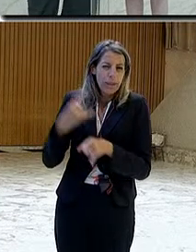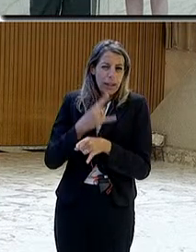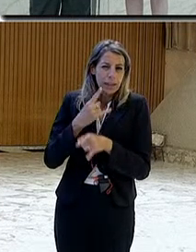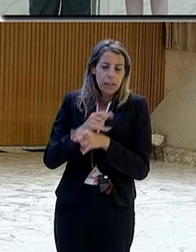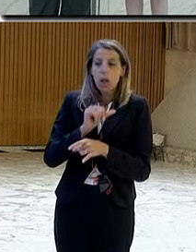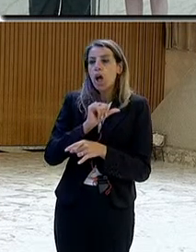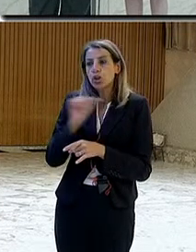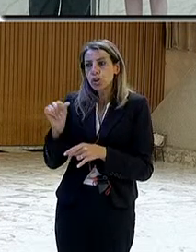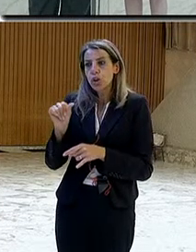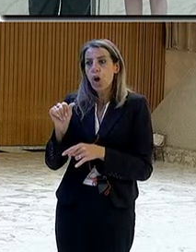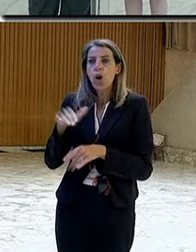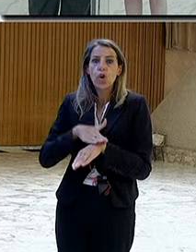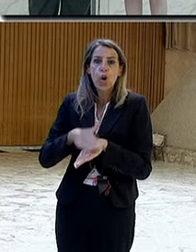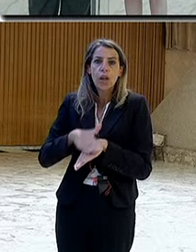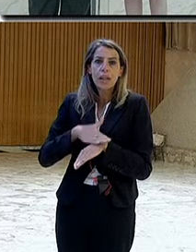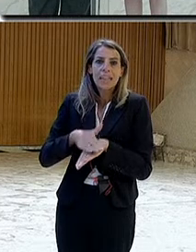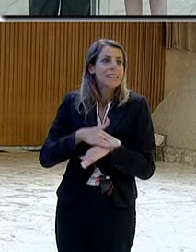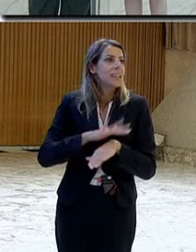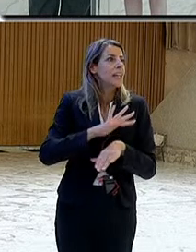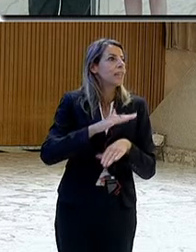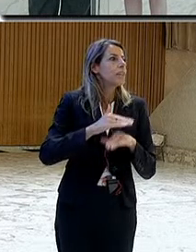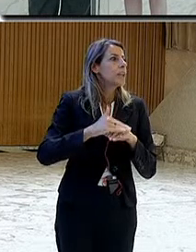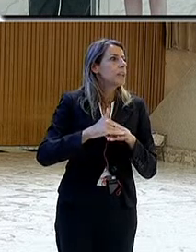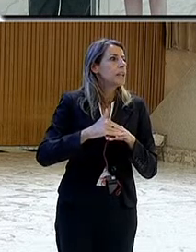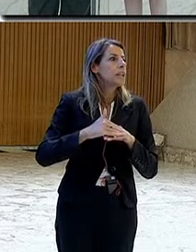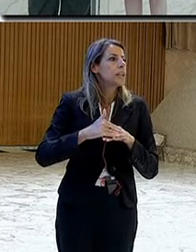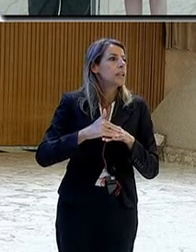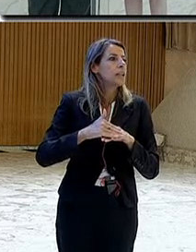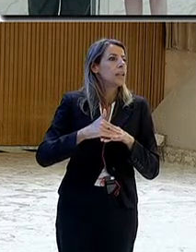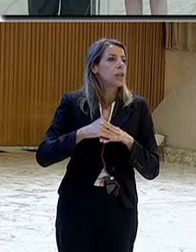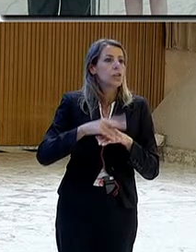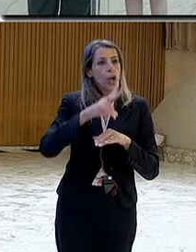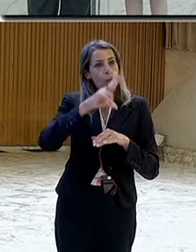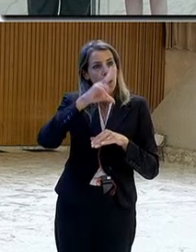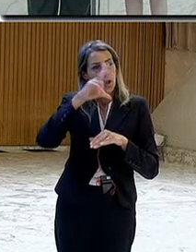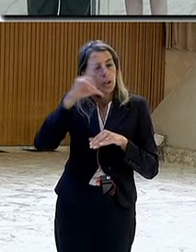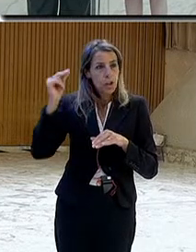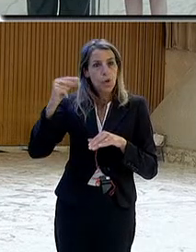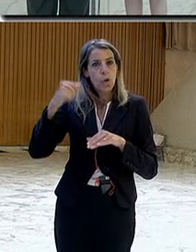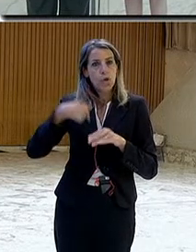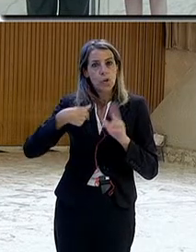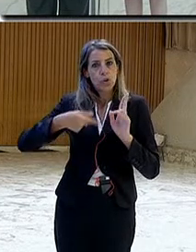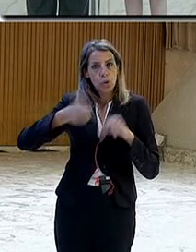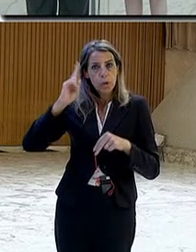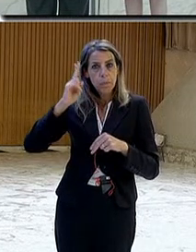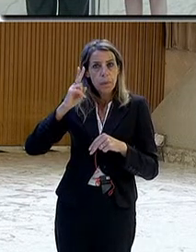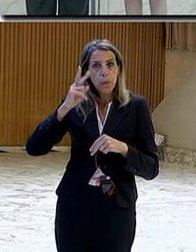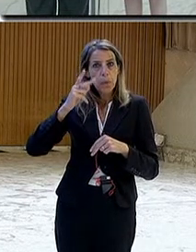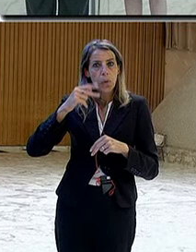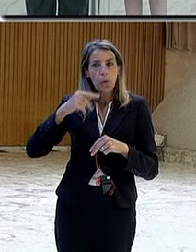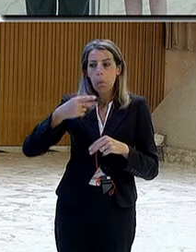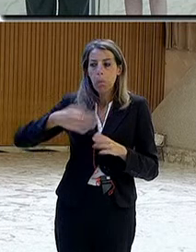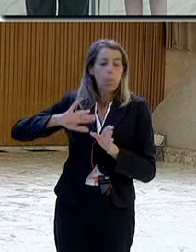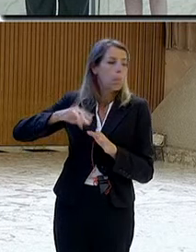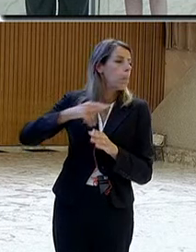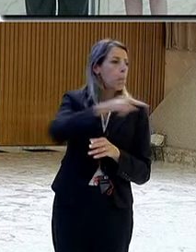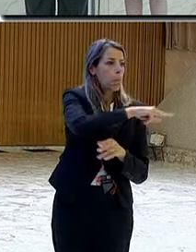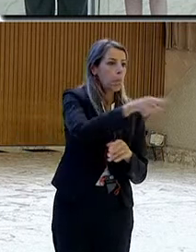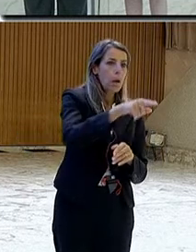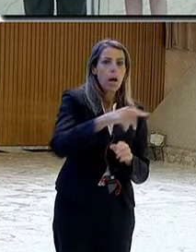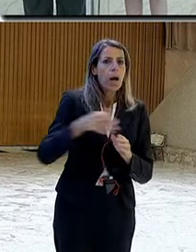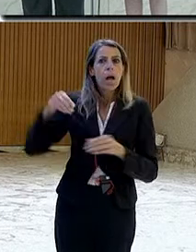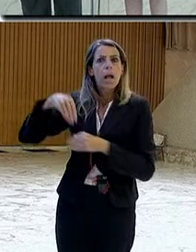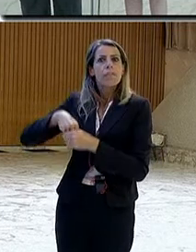us special credit while ignoring the people we live with. Generous service in the home fosters intimate